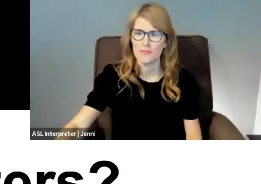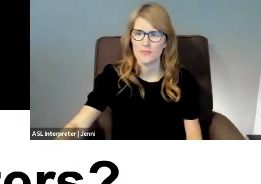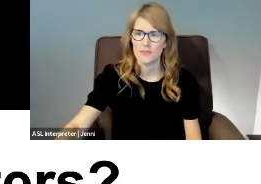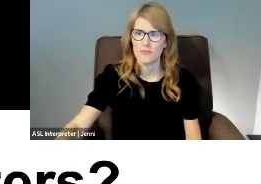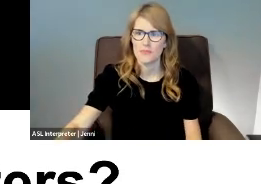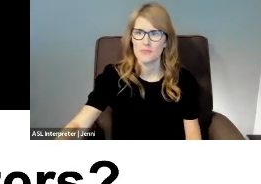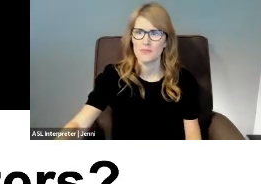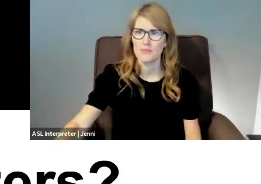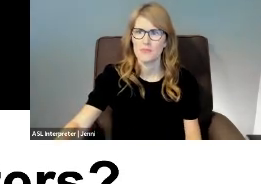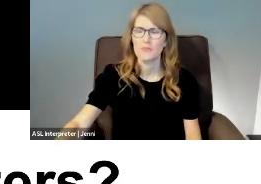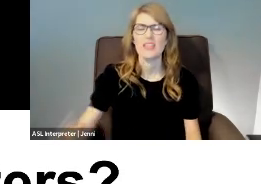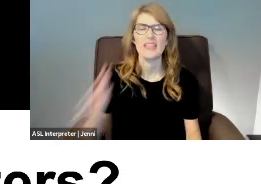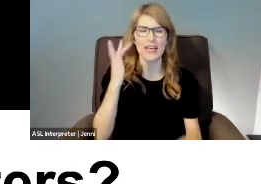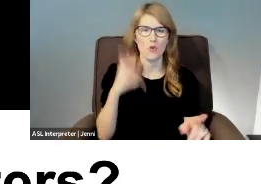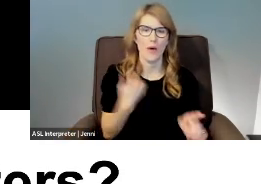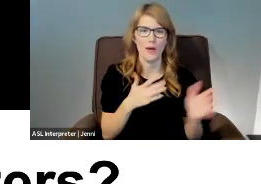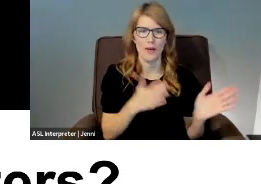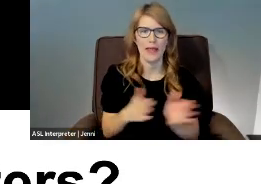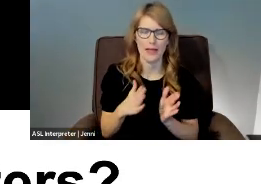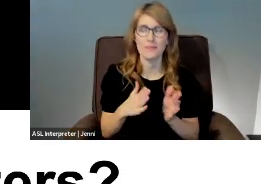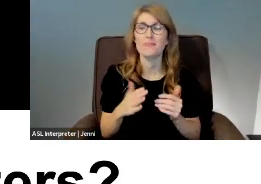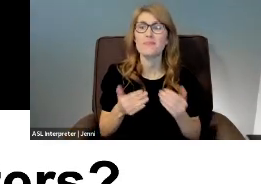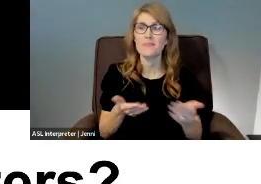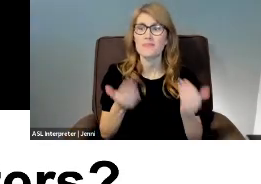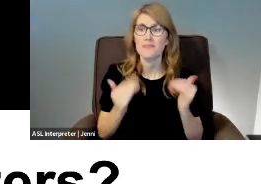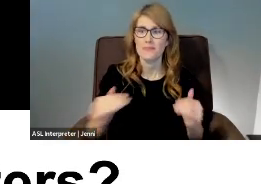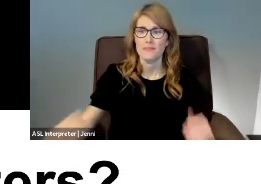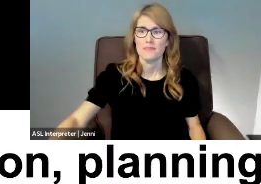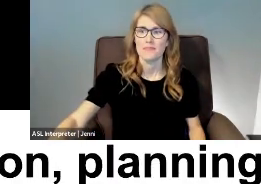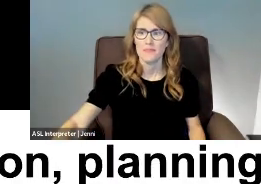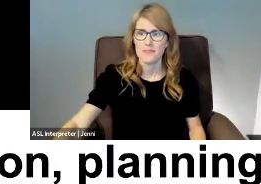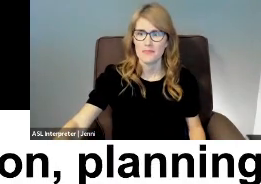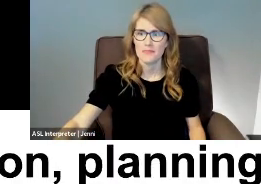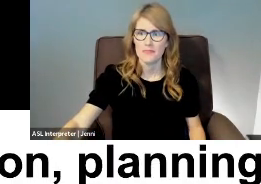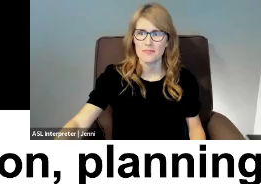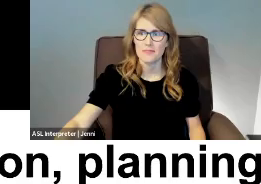So this is why we plan. Next slide, please.